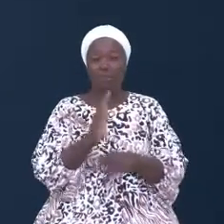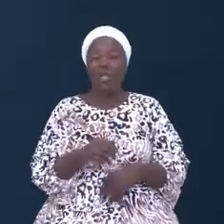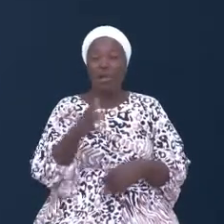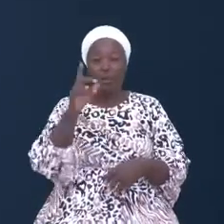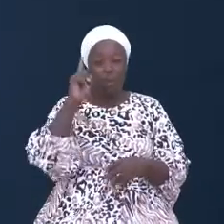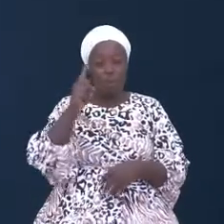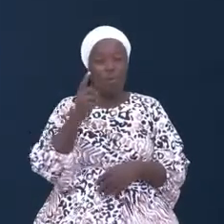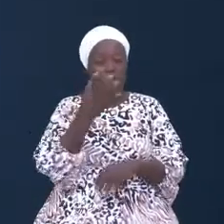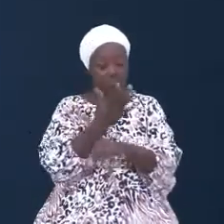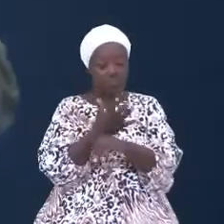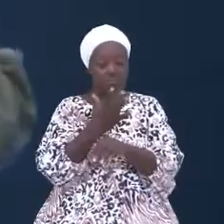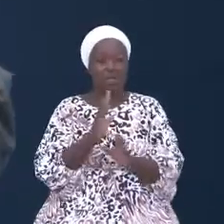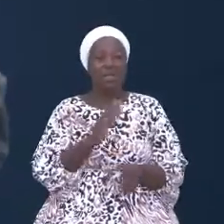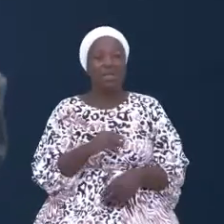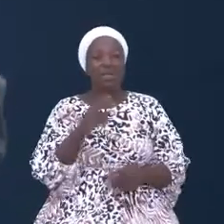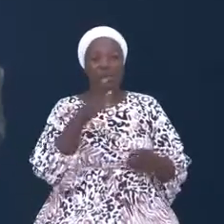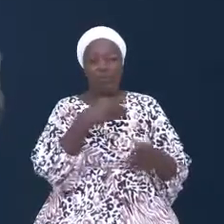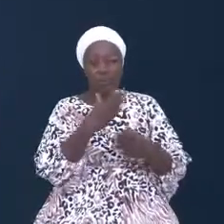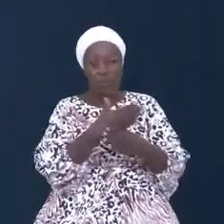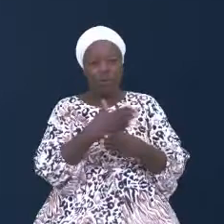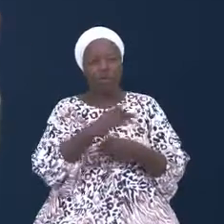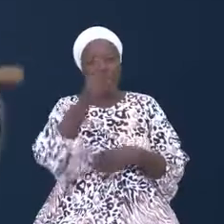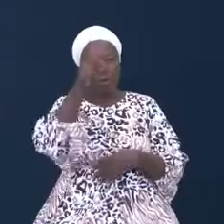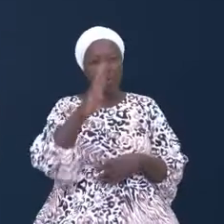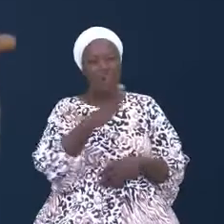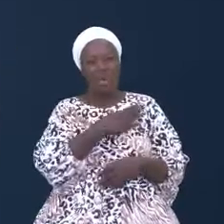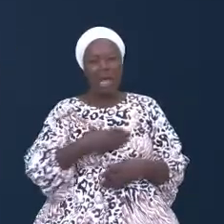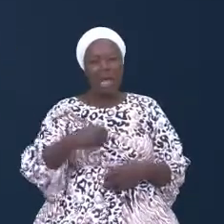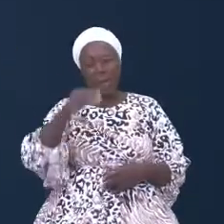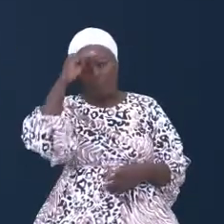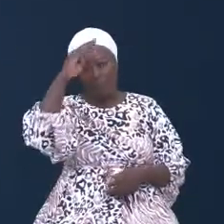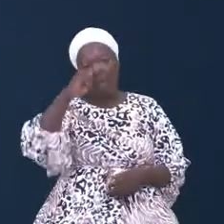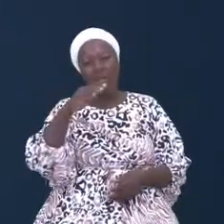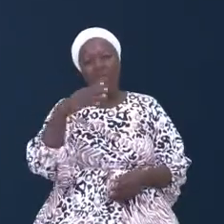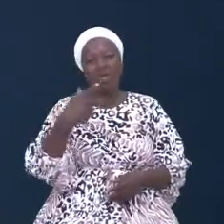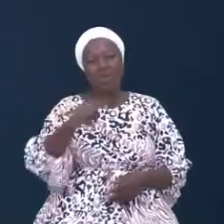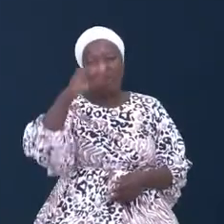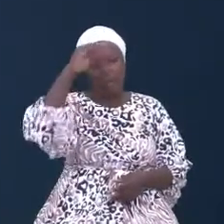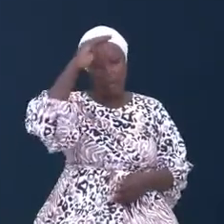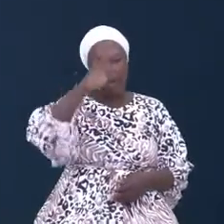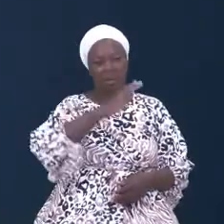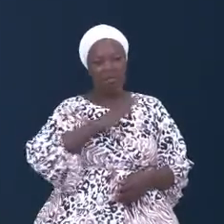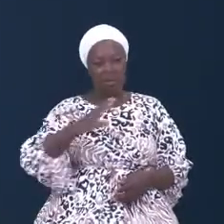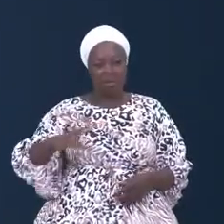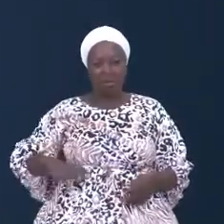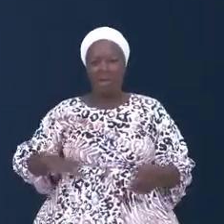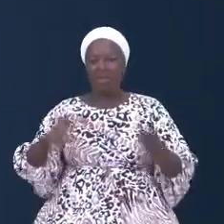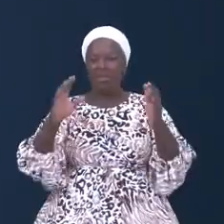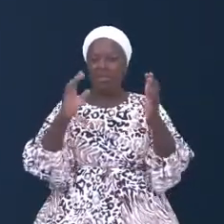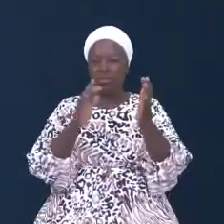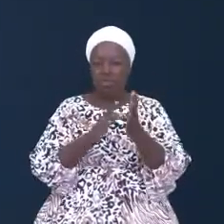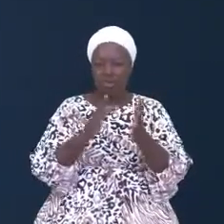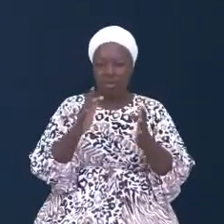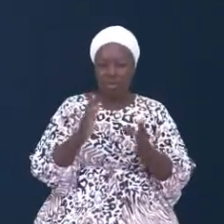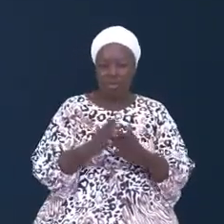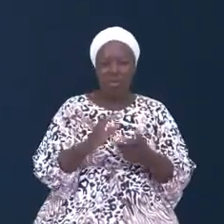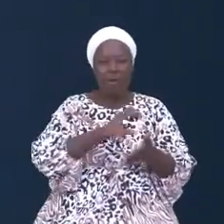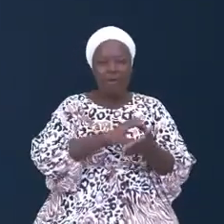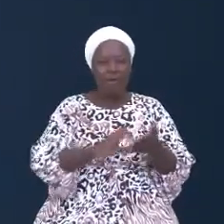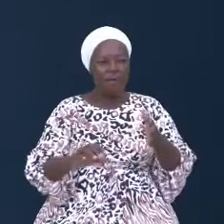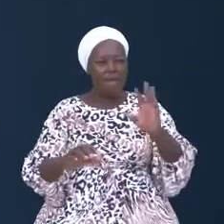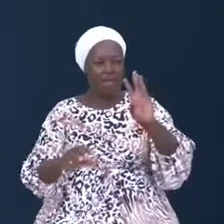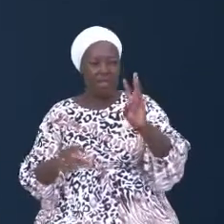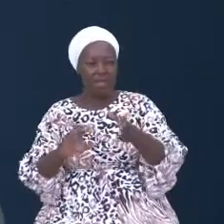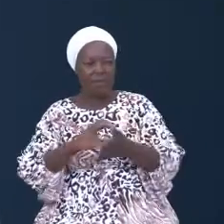mediator between God and men, the man Christ Jesus. Then in verse 6, it